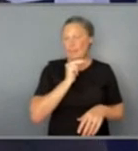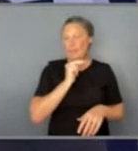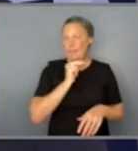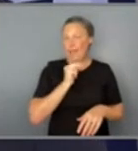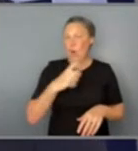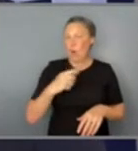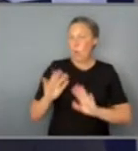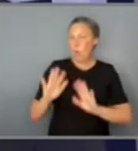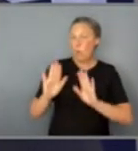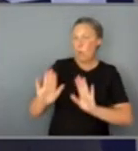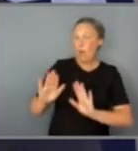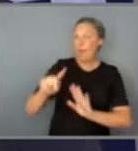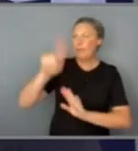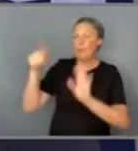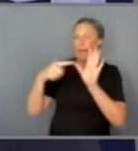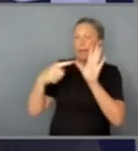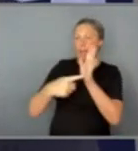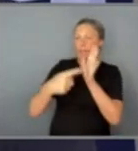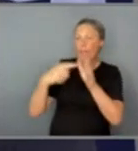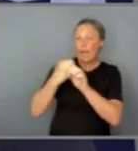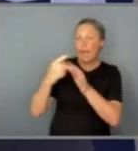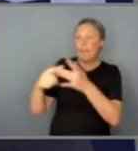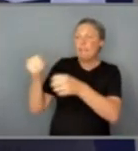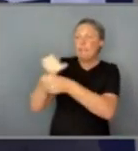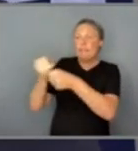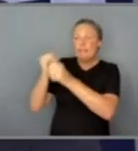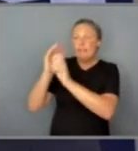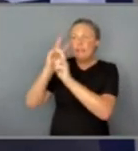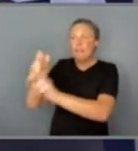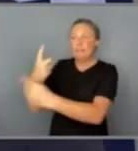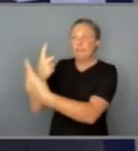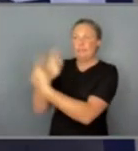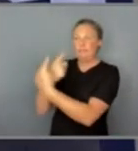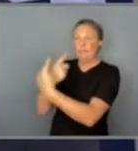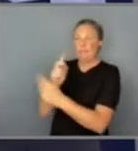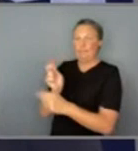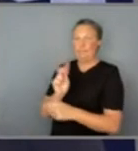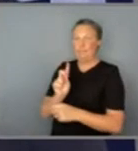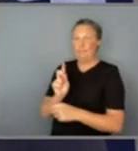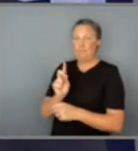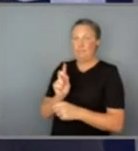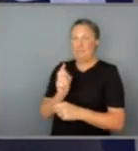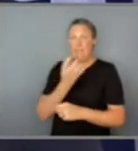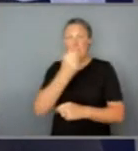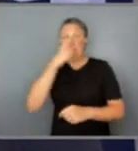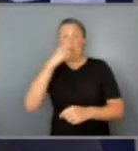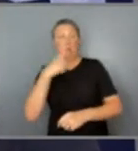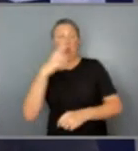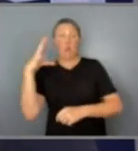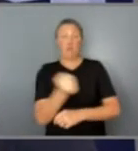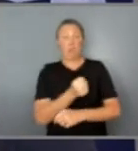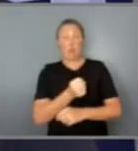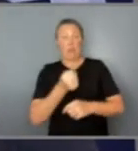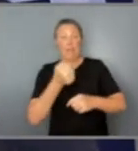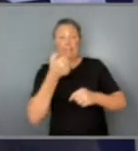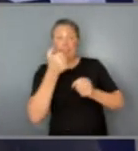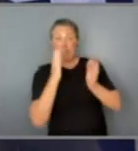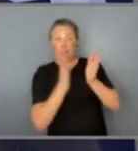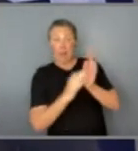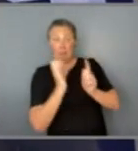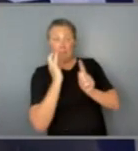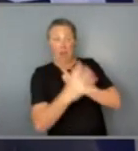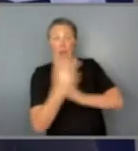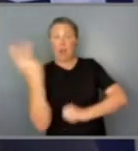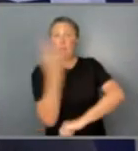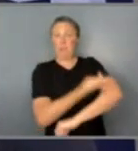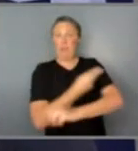those issues. There's been plenty of discussion about whether the interval should be 5 months, 4 months, 3 months. That will be a decision